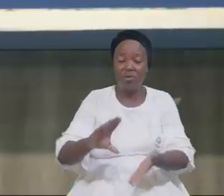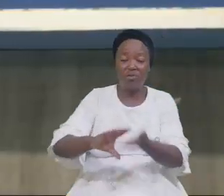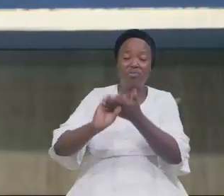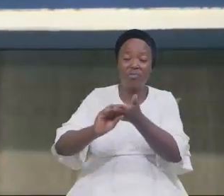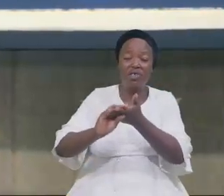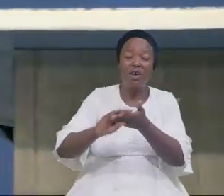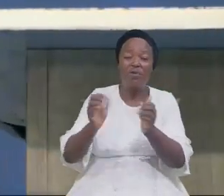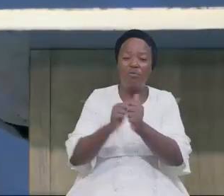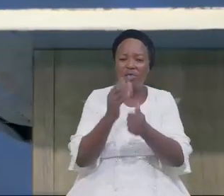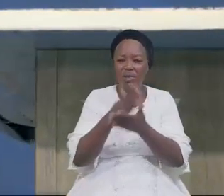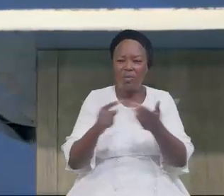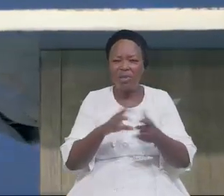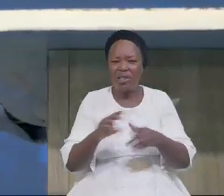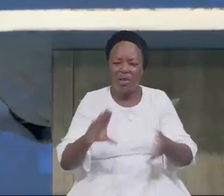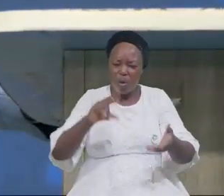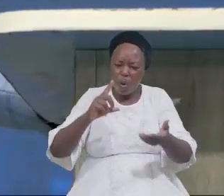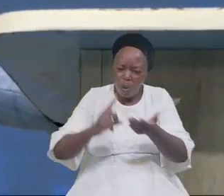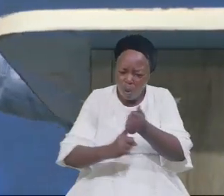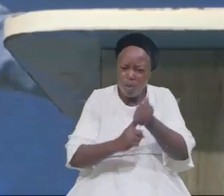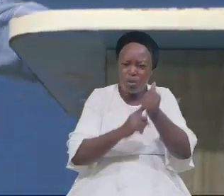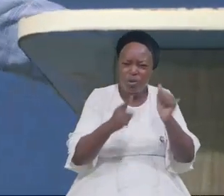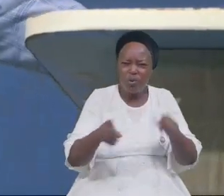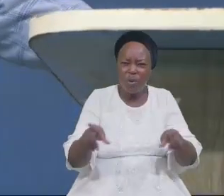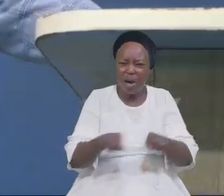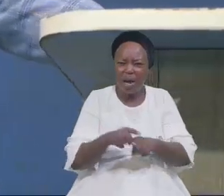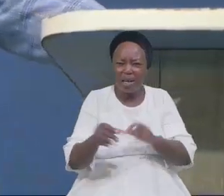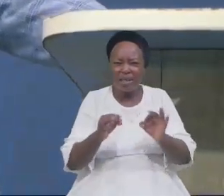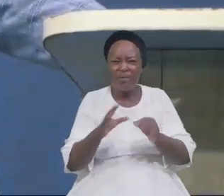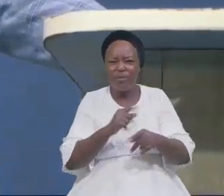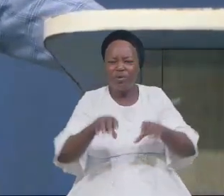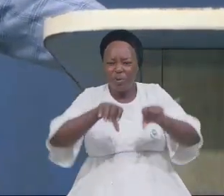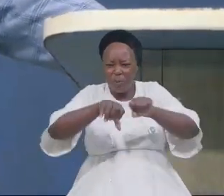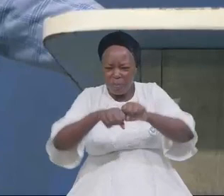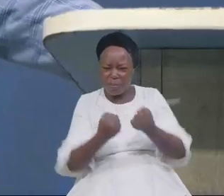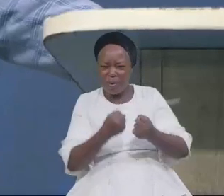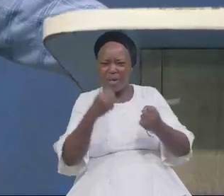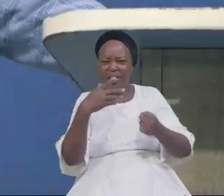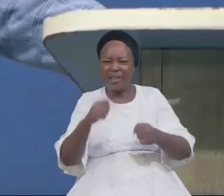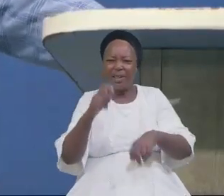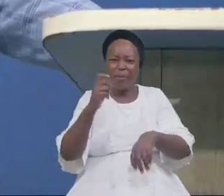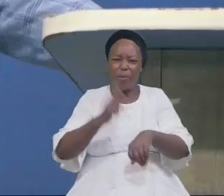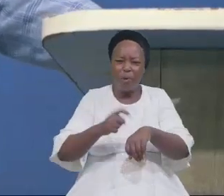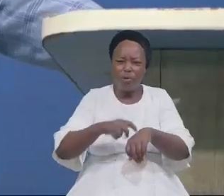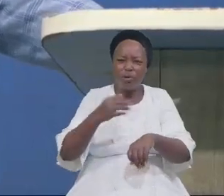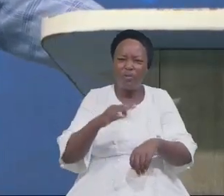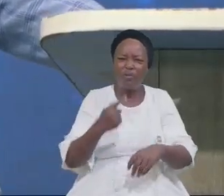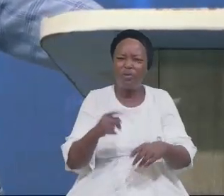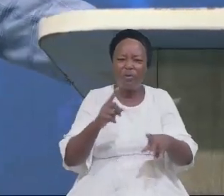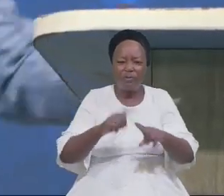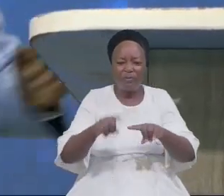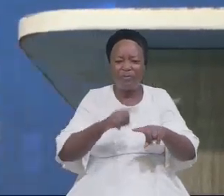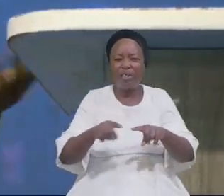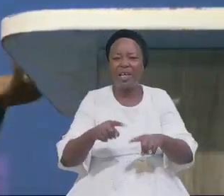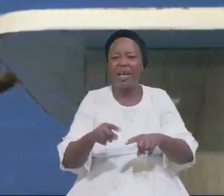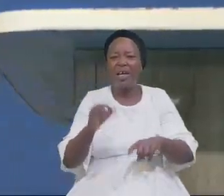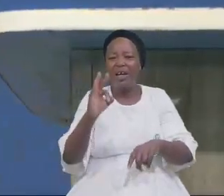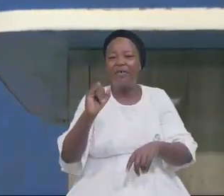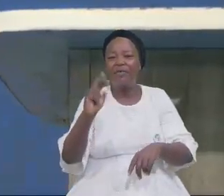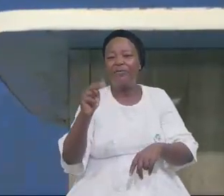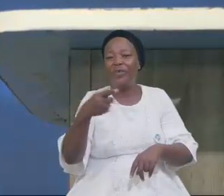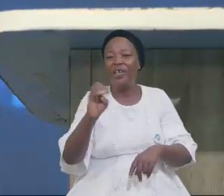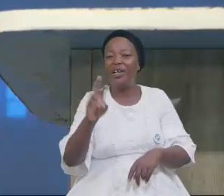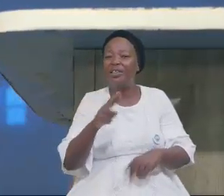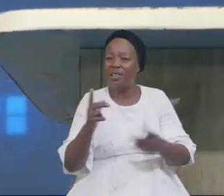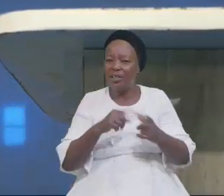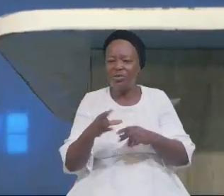he holds you as if it's going to break the bones of your fingers. No gentleness there, but now